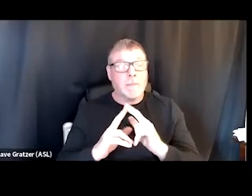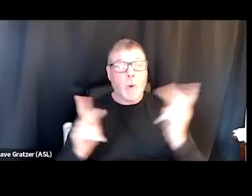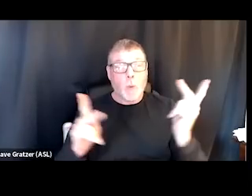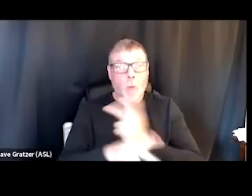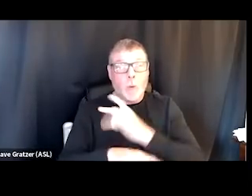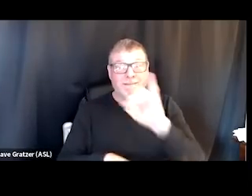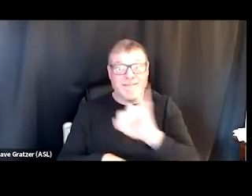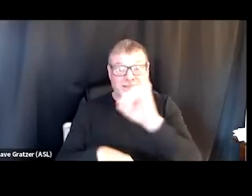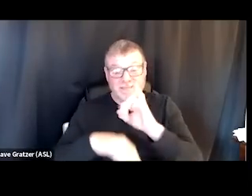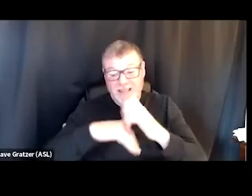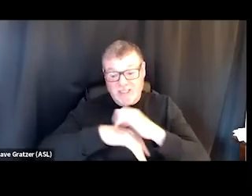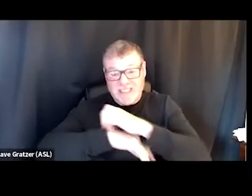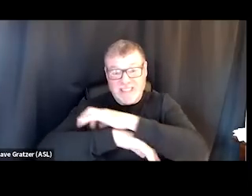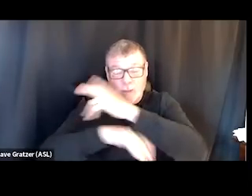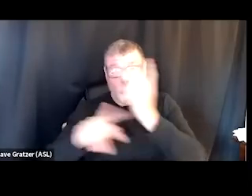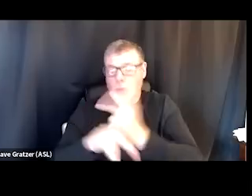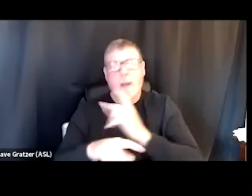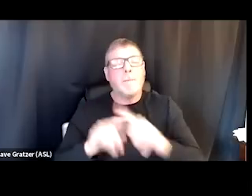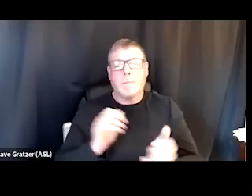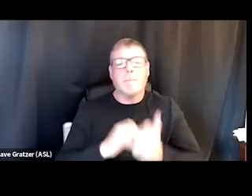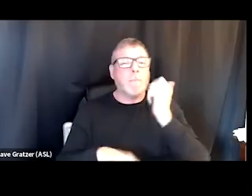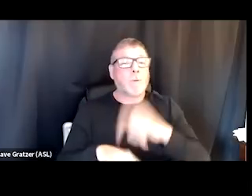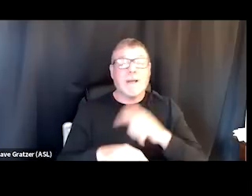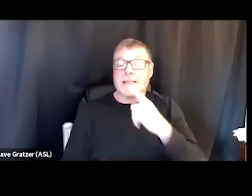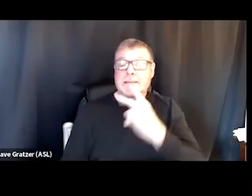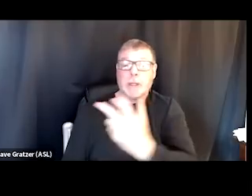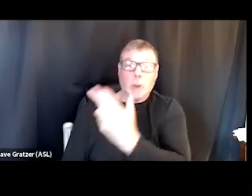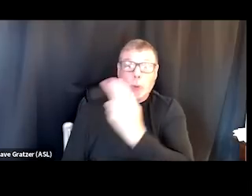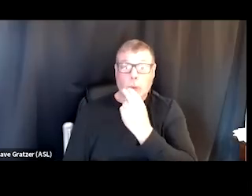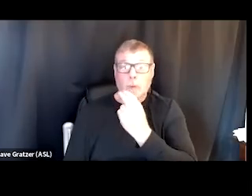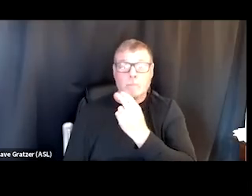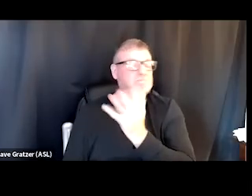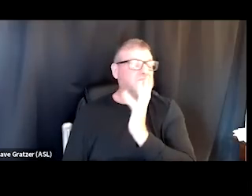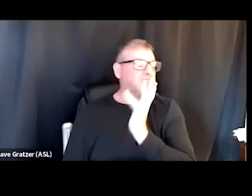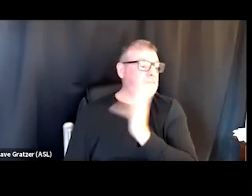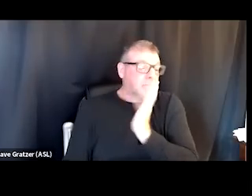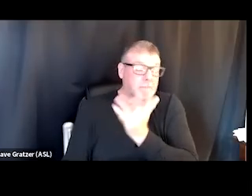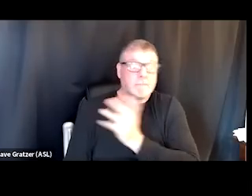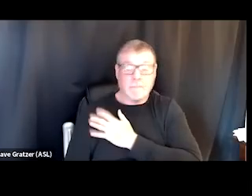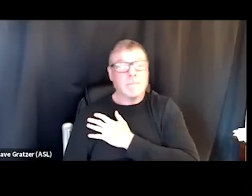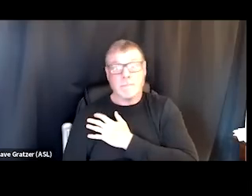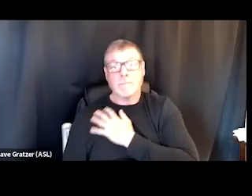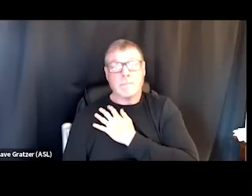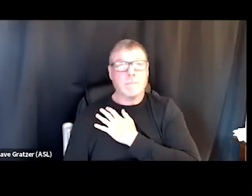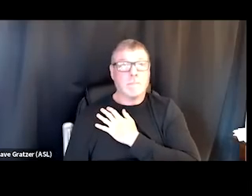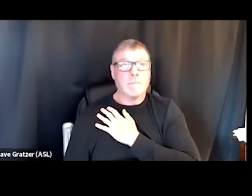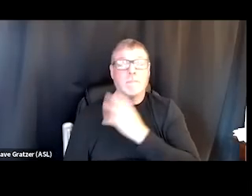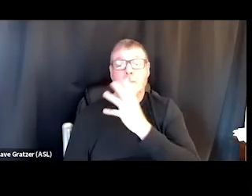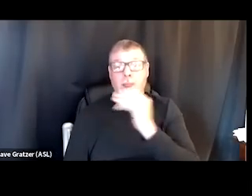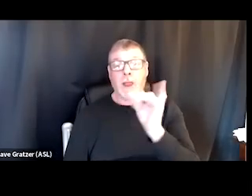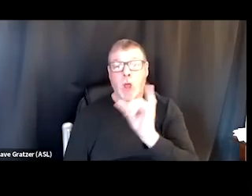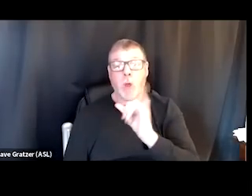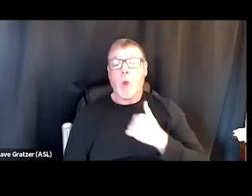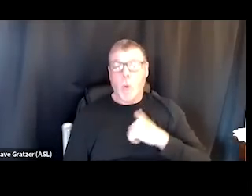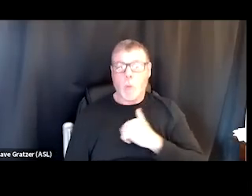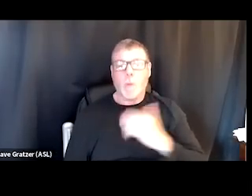something worse. But for majority of the time, if they say no, it's best to leave them alone. But also, just tell them that they're here for